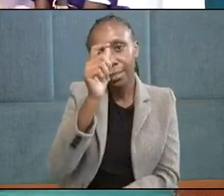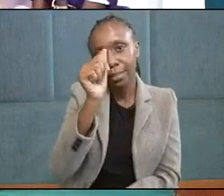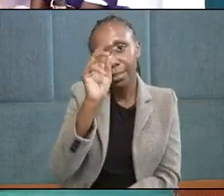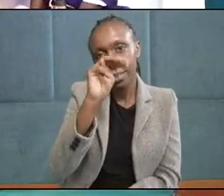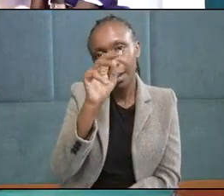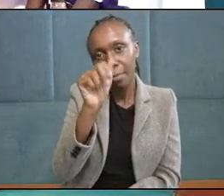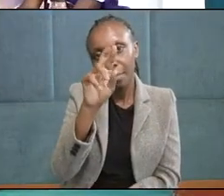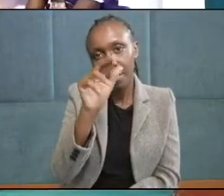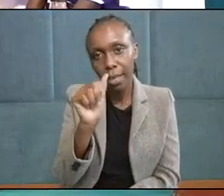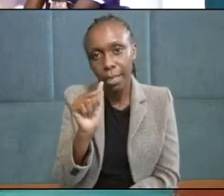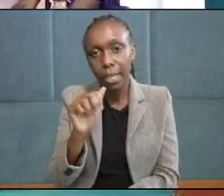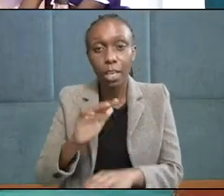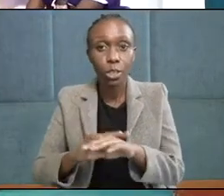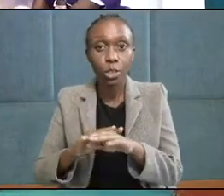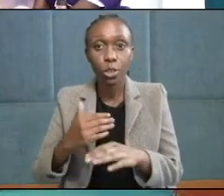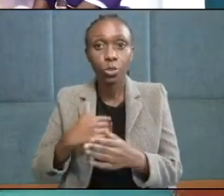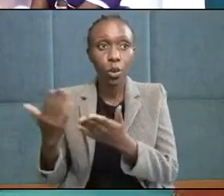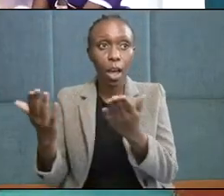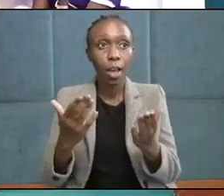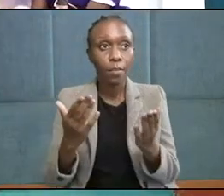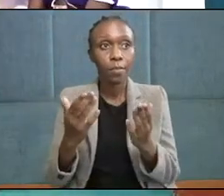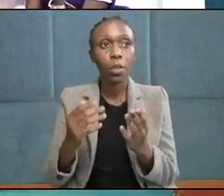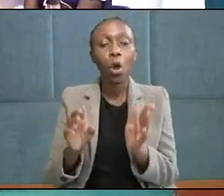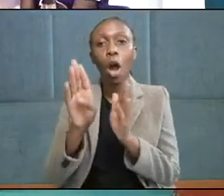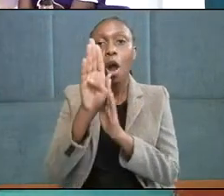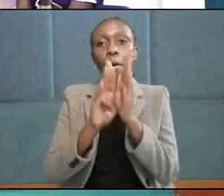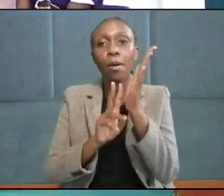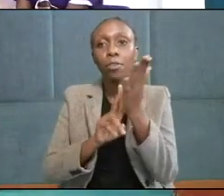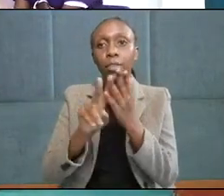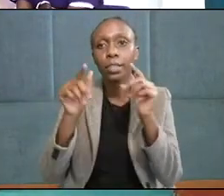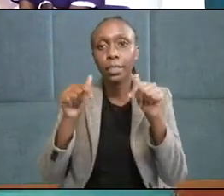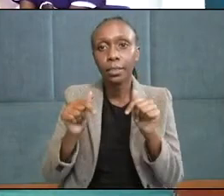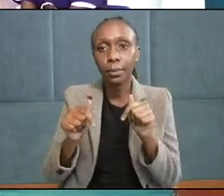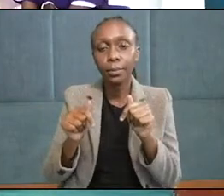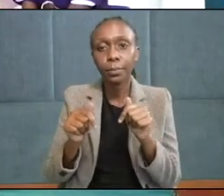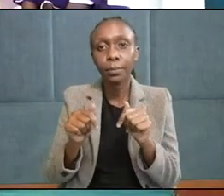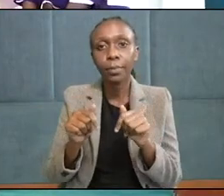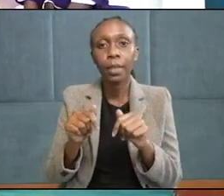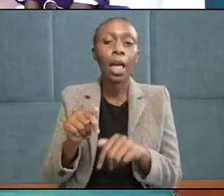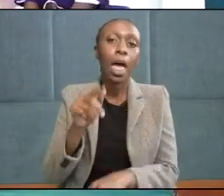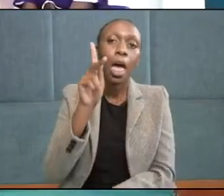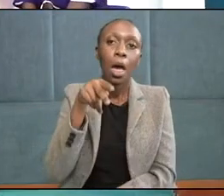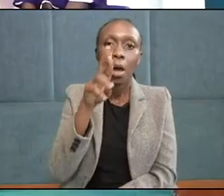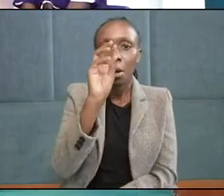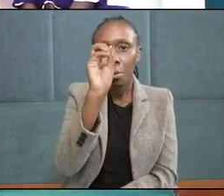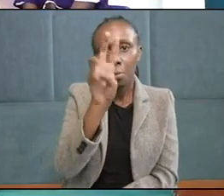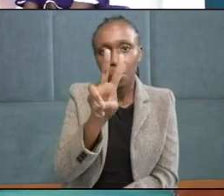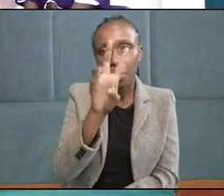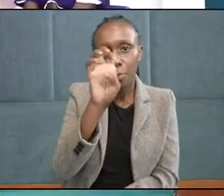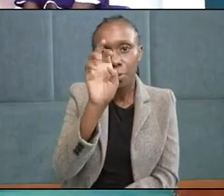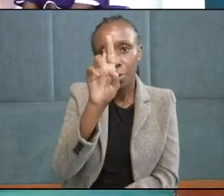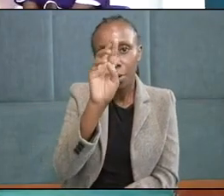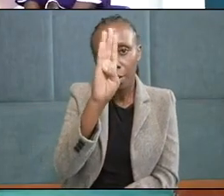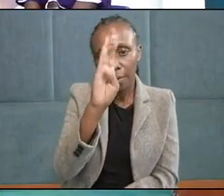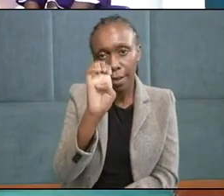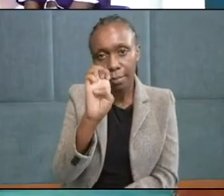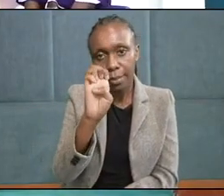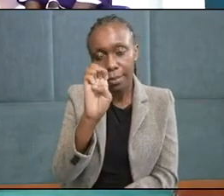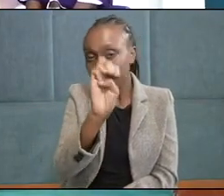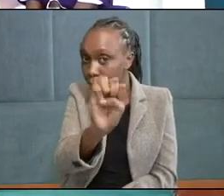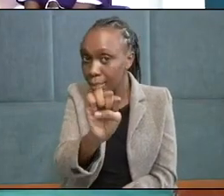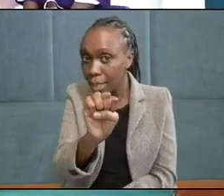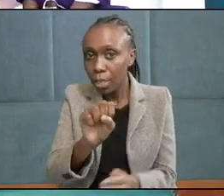you. Our memory verse for today is... Proverbs chapter 1 verse 20.